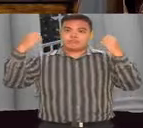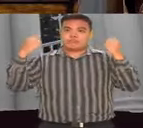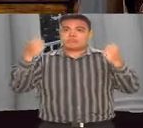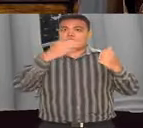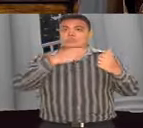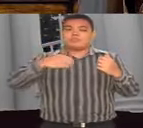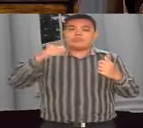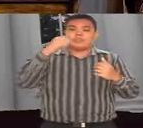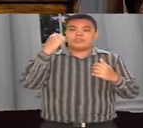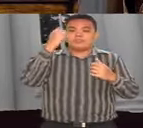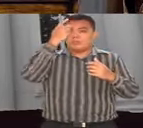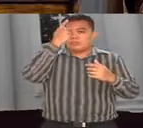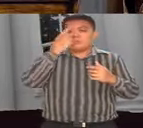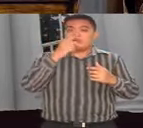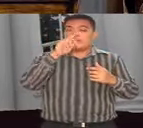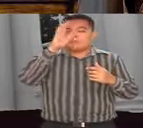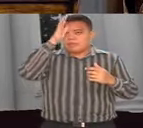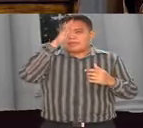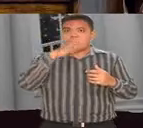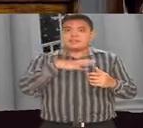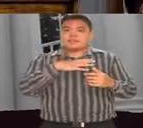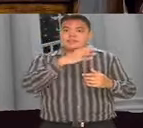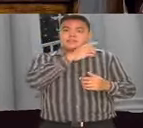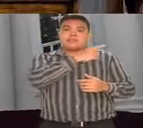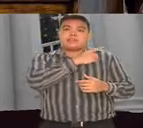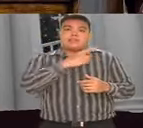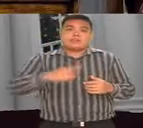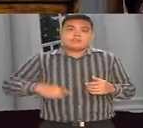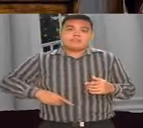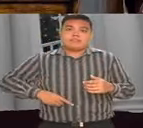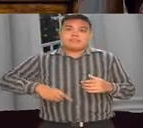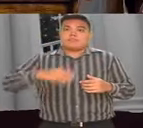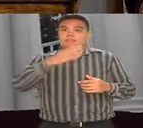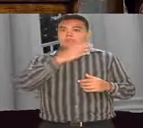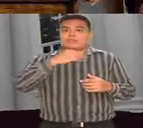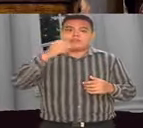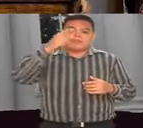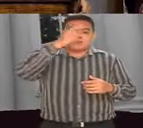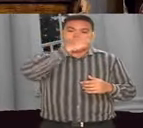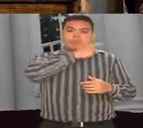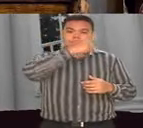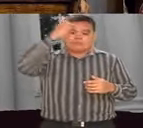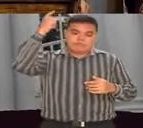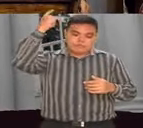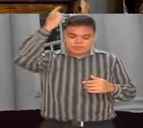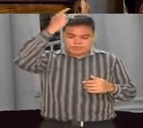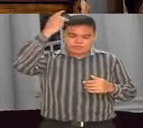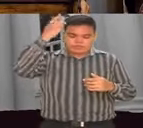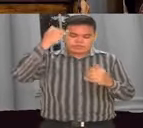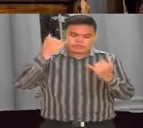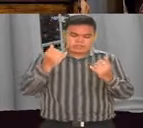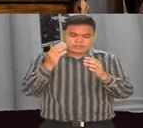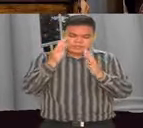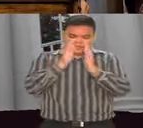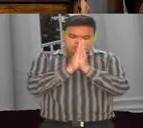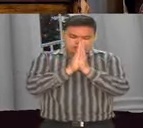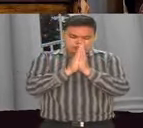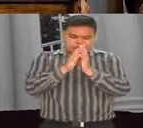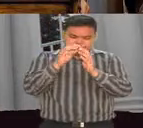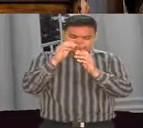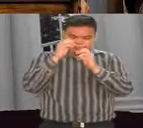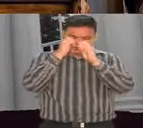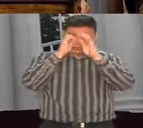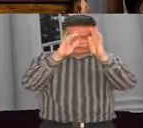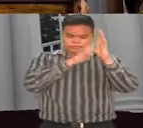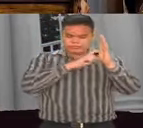of Jephthah, of David also, and Samuel, and of the prophets. Dear Heavenly Father, in Jesus' mighty